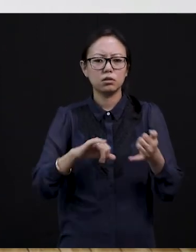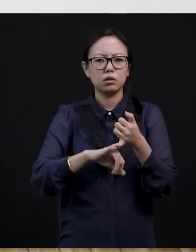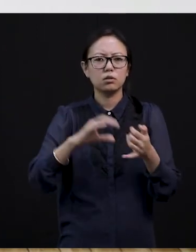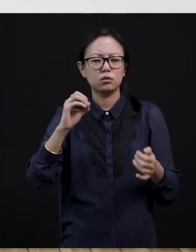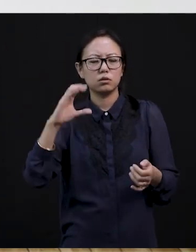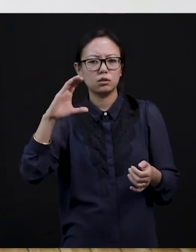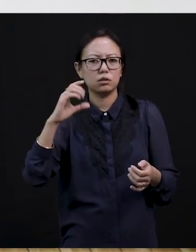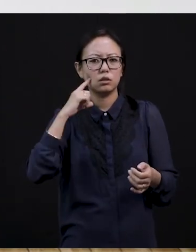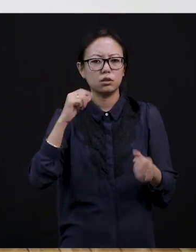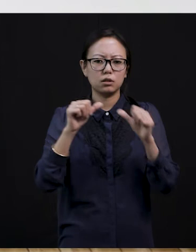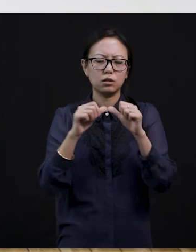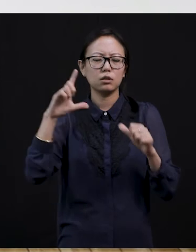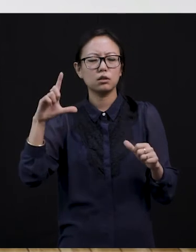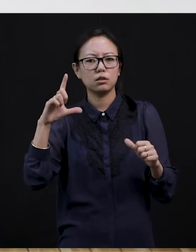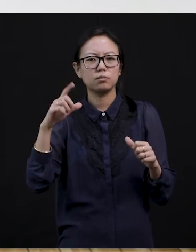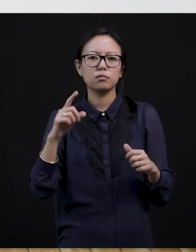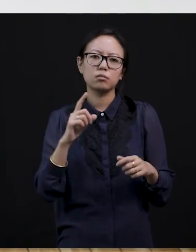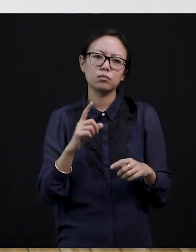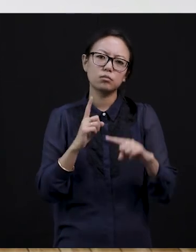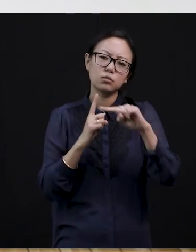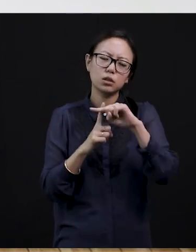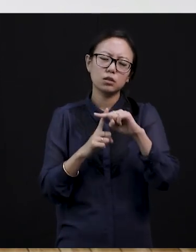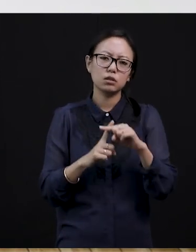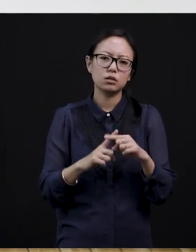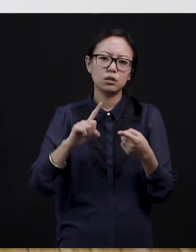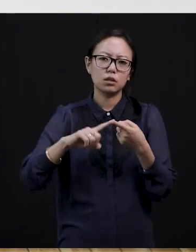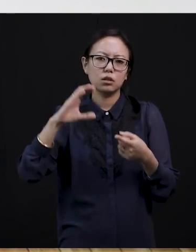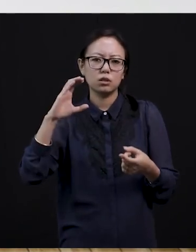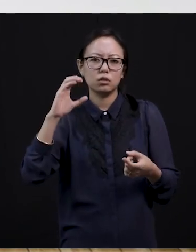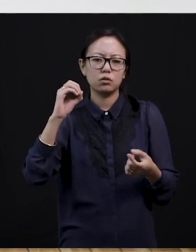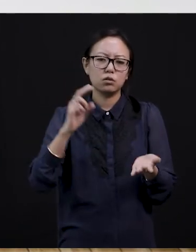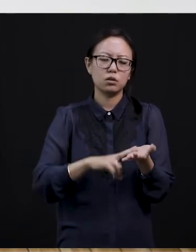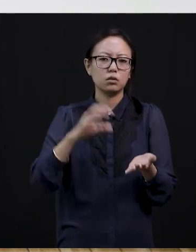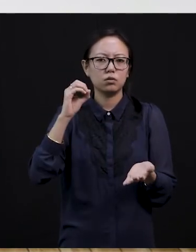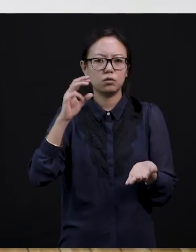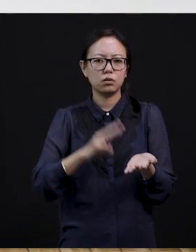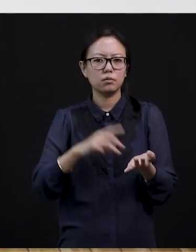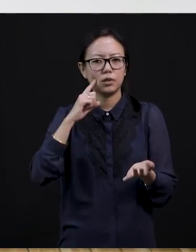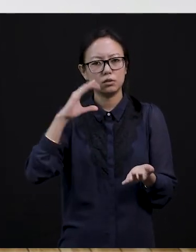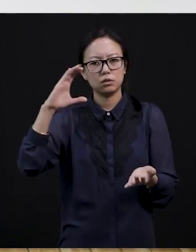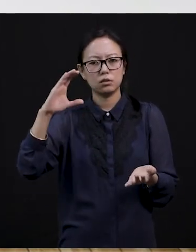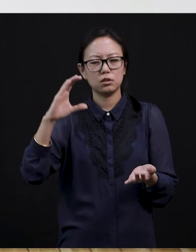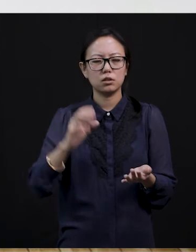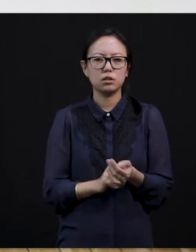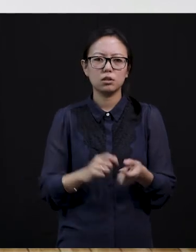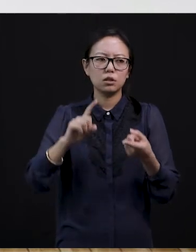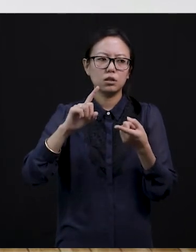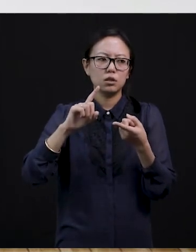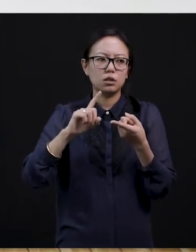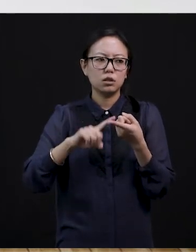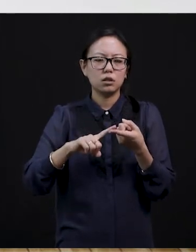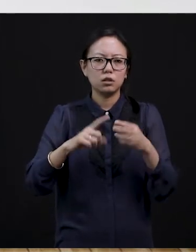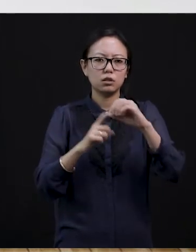sphere. All of us are lagging behind in some sphere, but that was something that came about. This meant that all of them will have